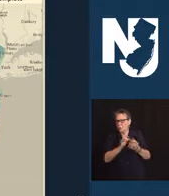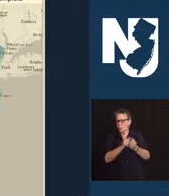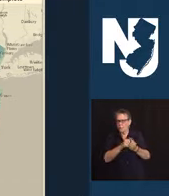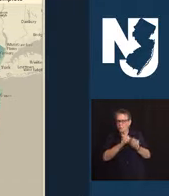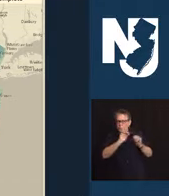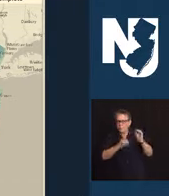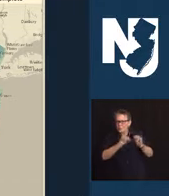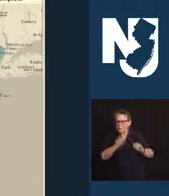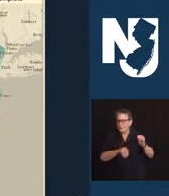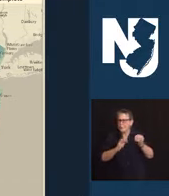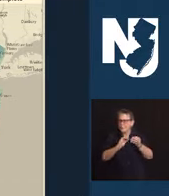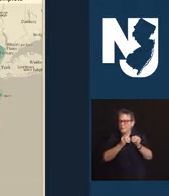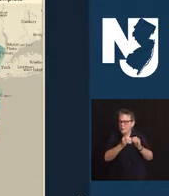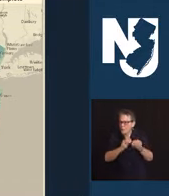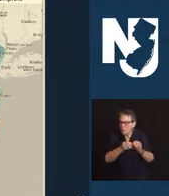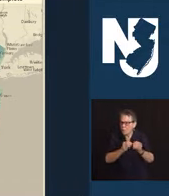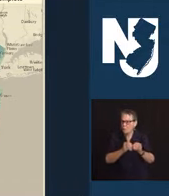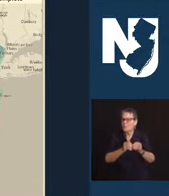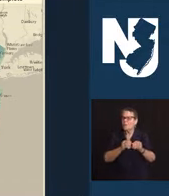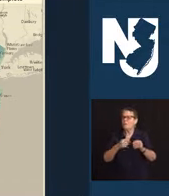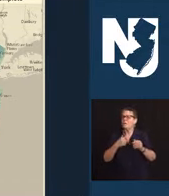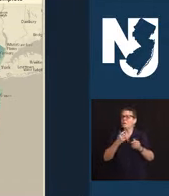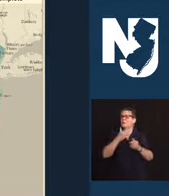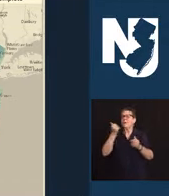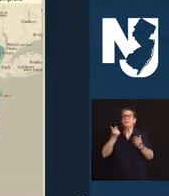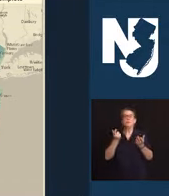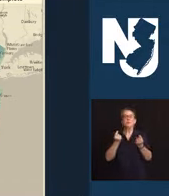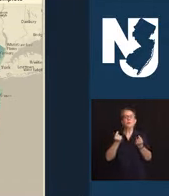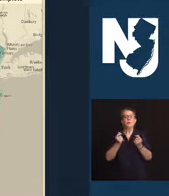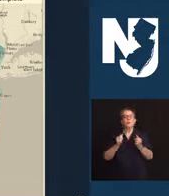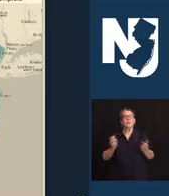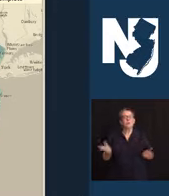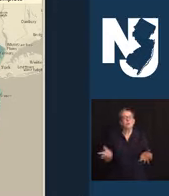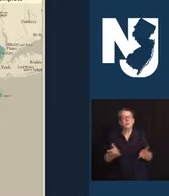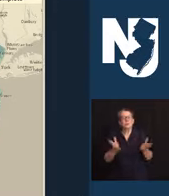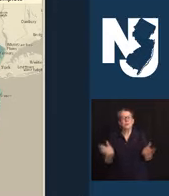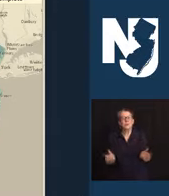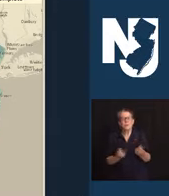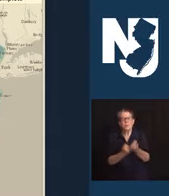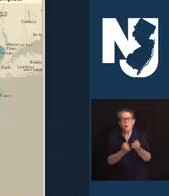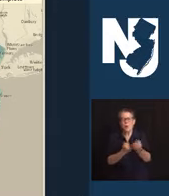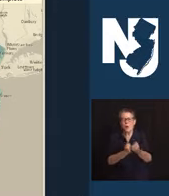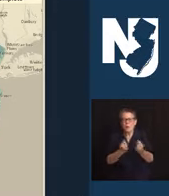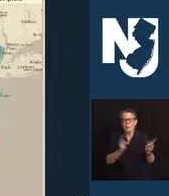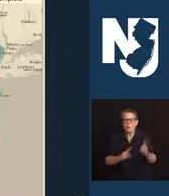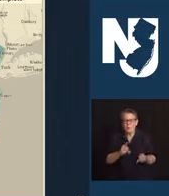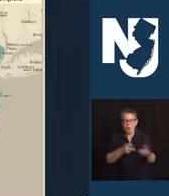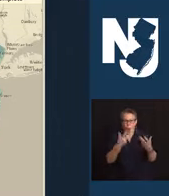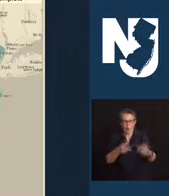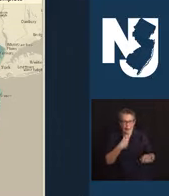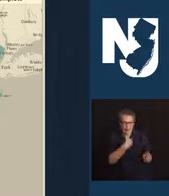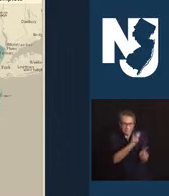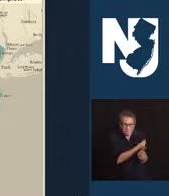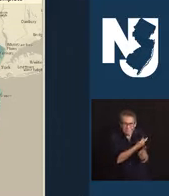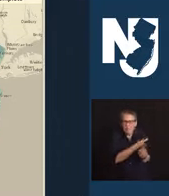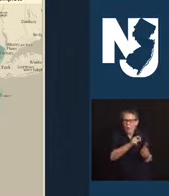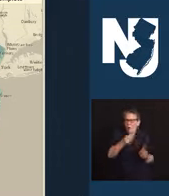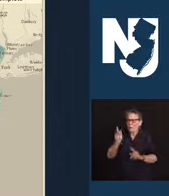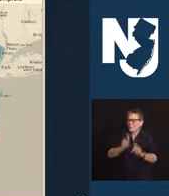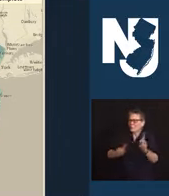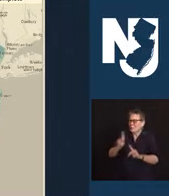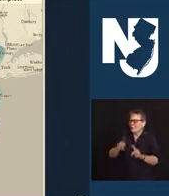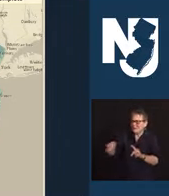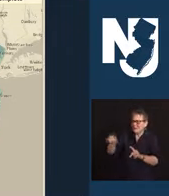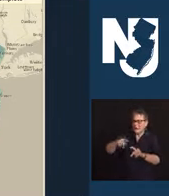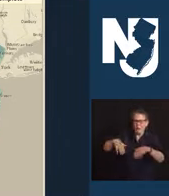to certain communities as opposed to others. Reaching our 70% goal by June 30th is